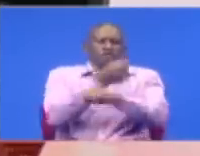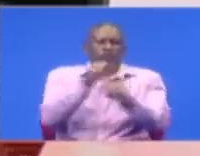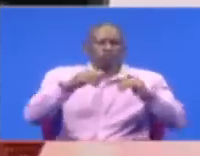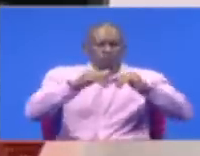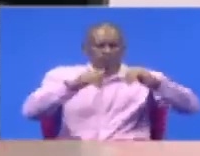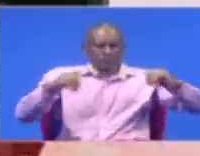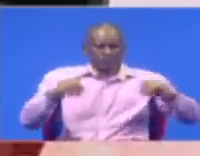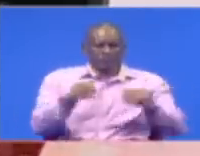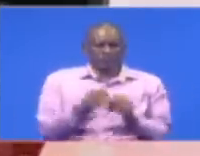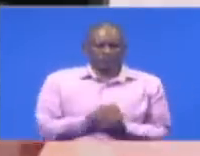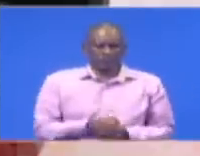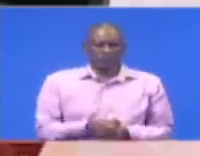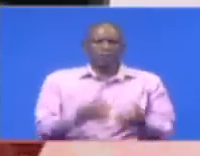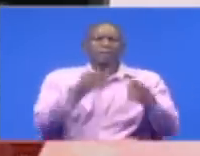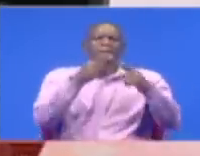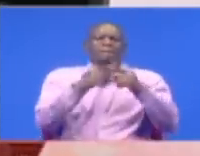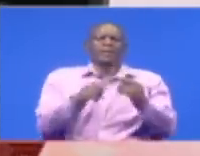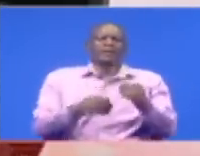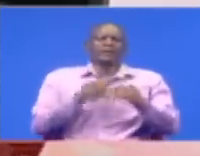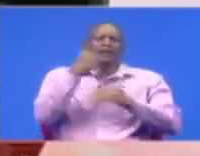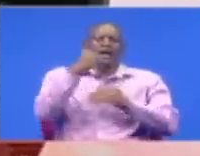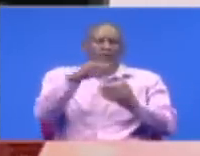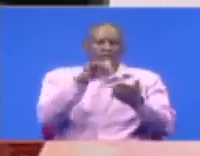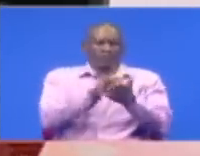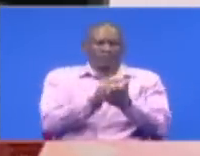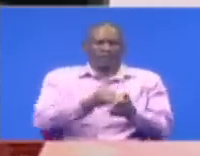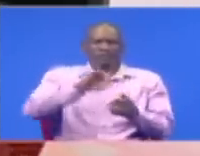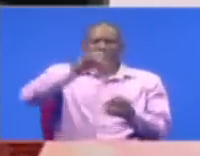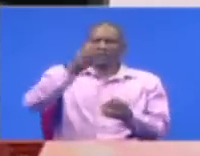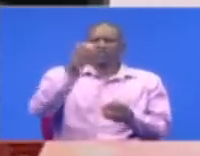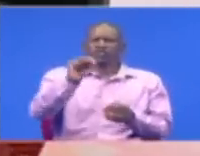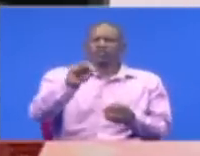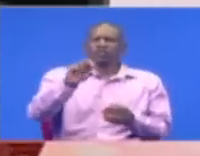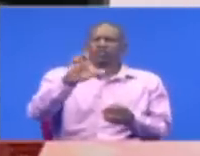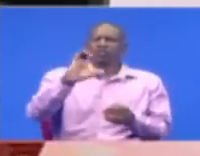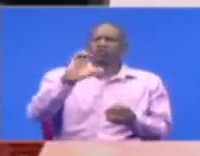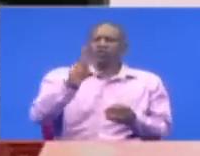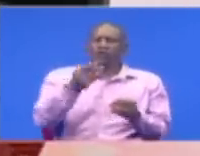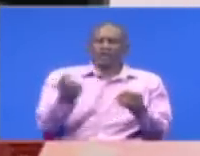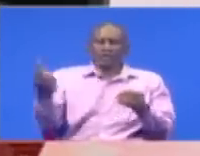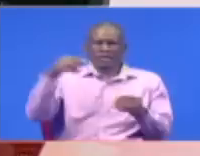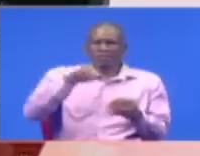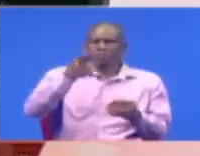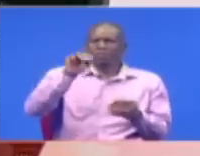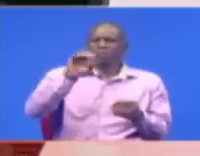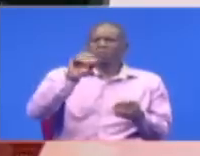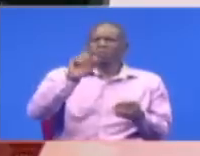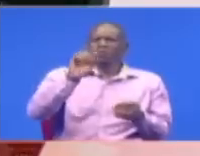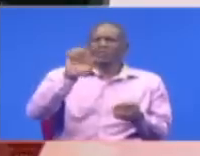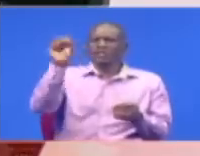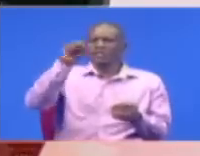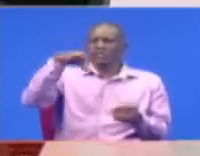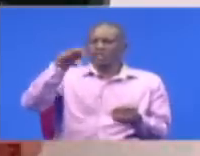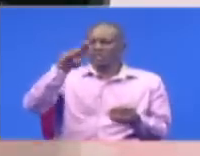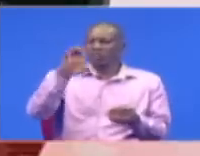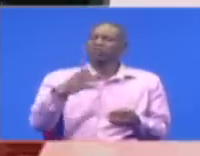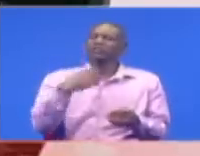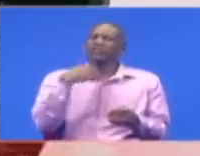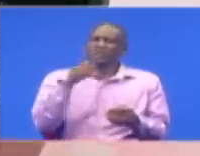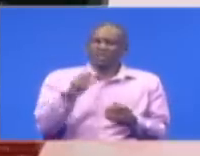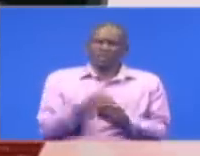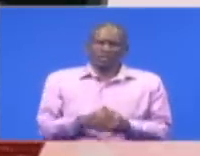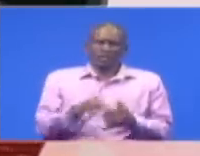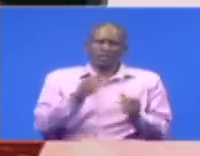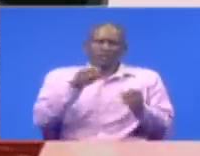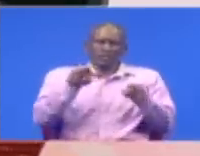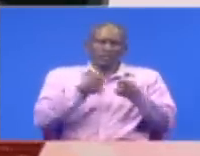alienated. But soon after John Locke came Montesquieu. Montesquieu said,